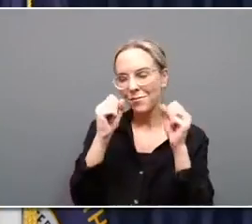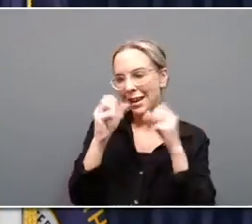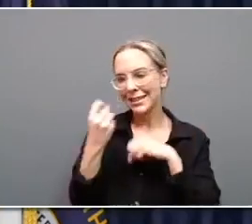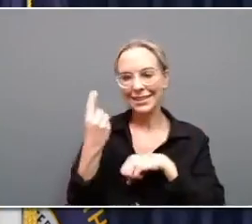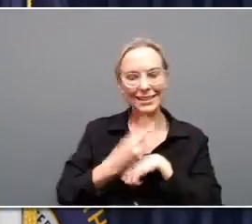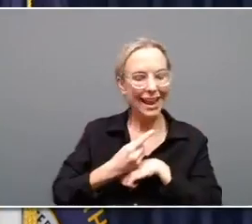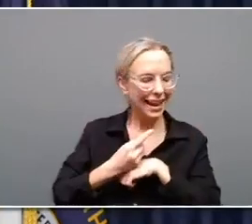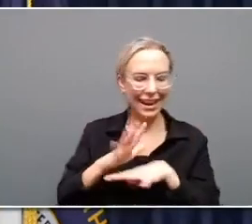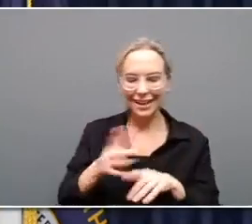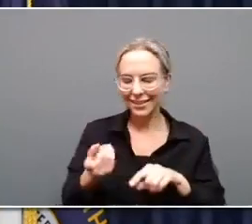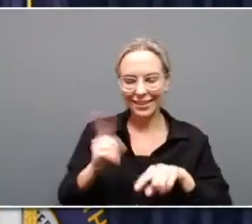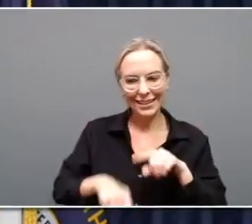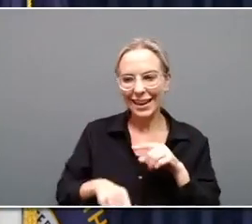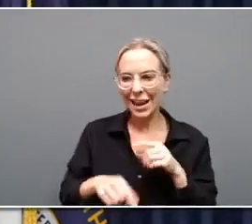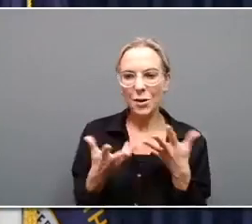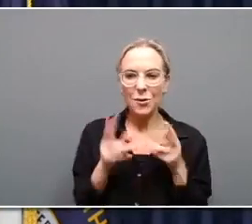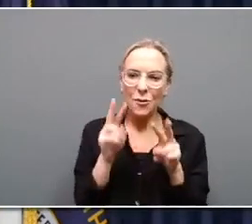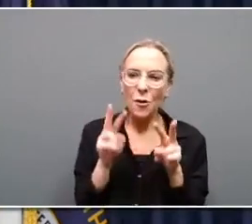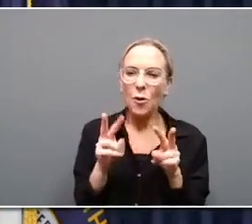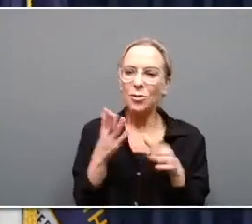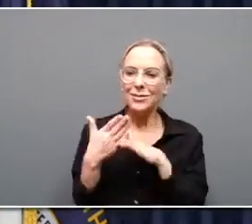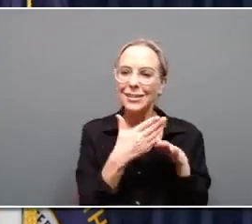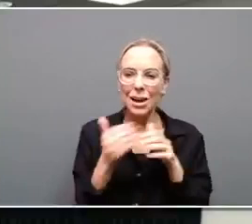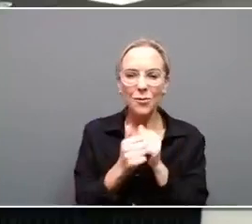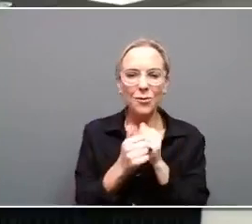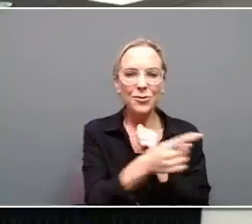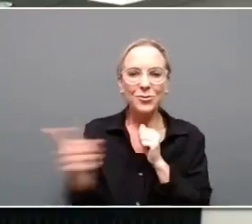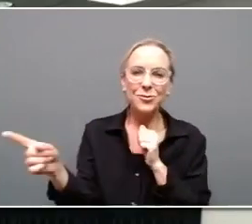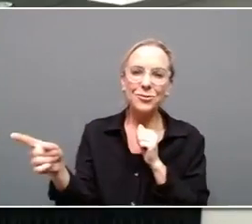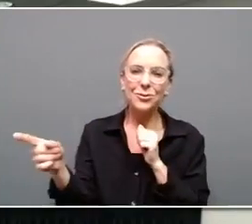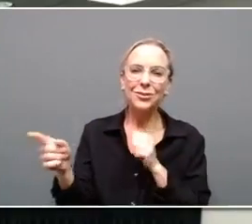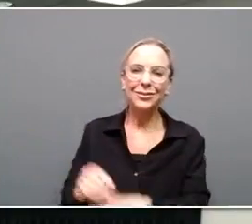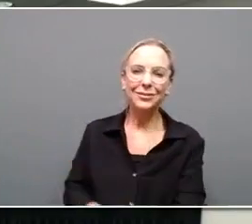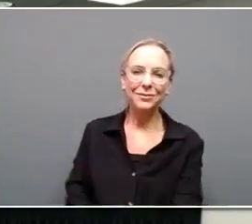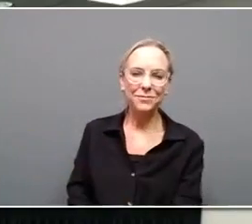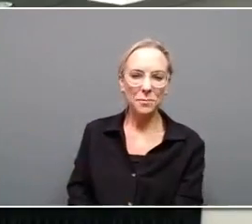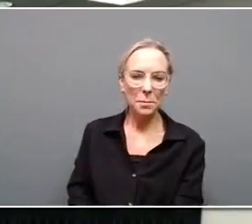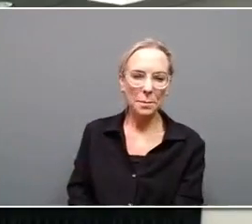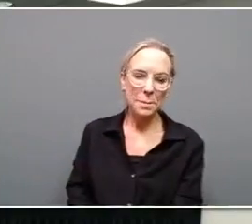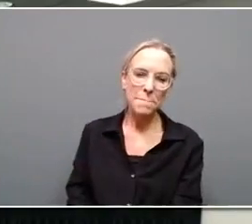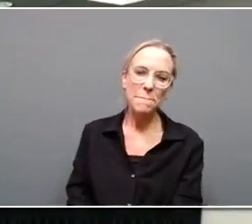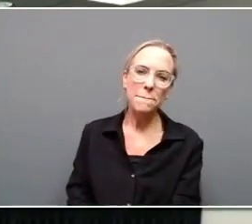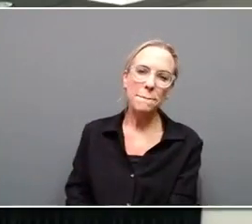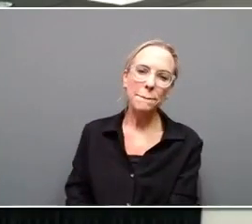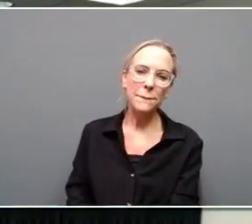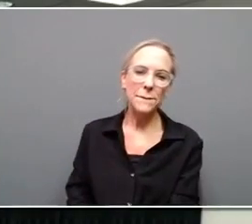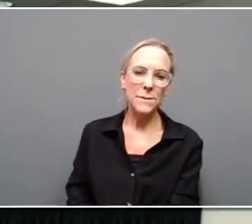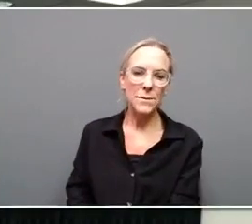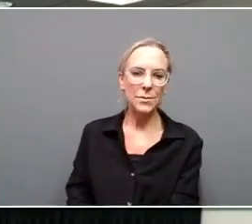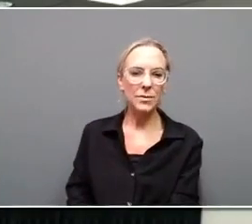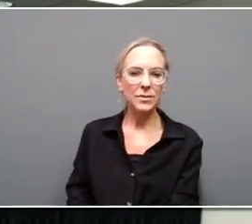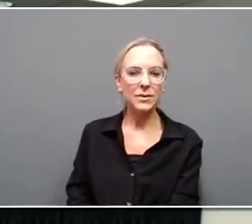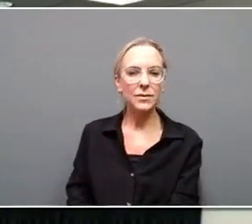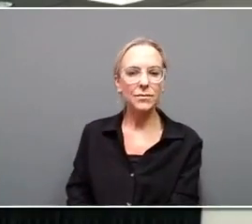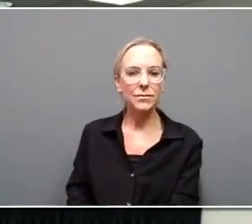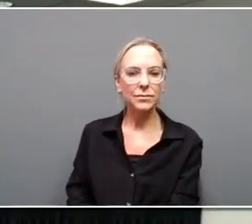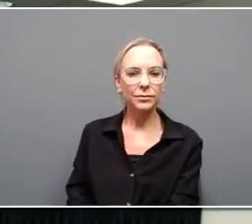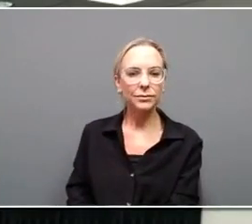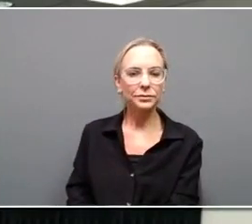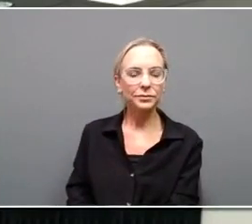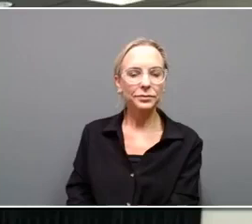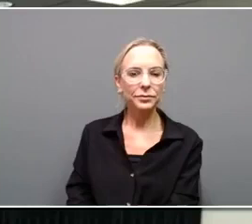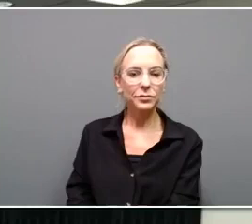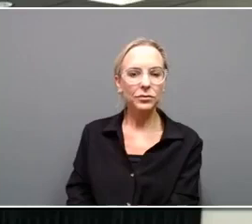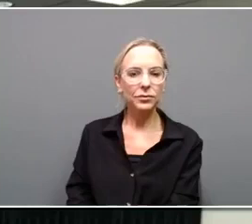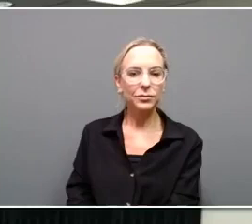can't wait to share it with everybody. Thank you. Thank you. Mm-hmm.